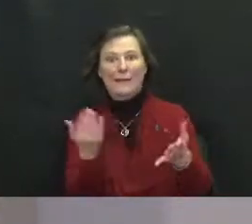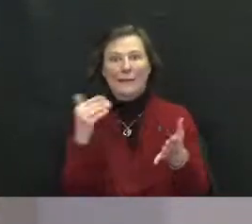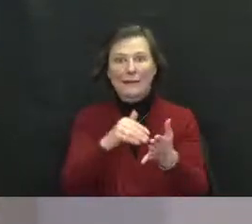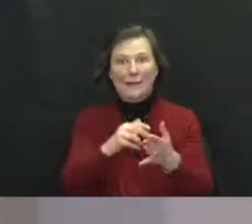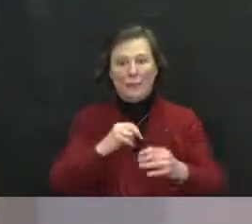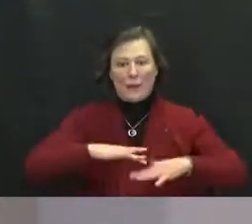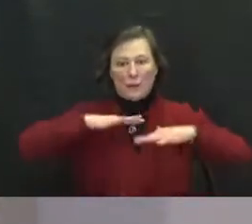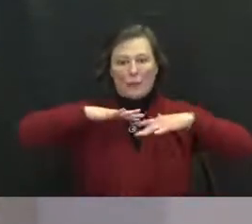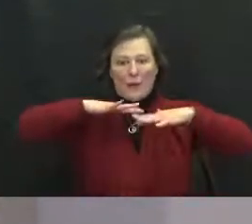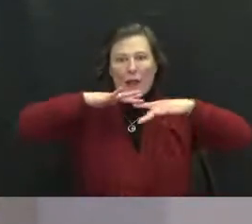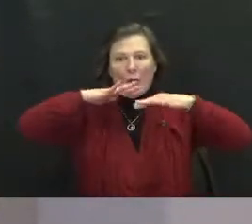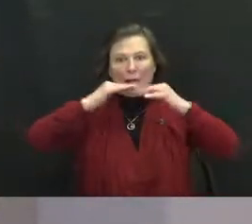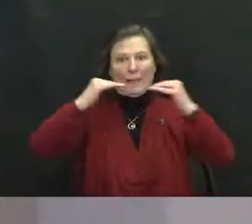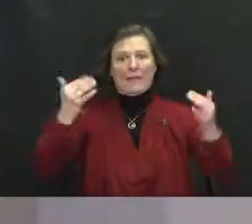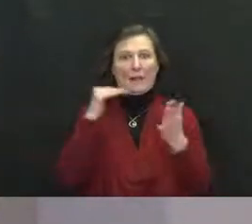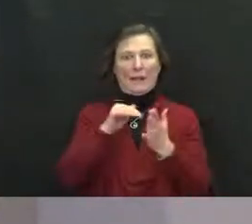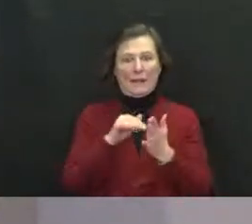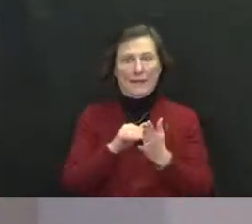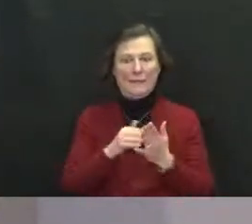met.